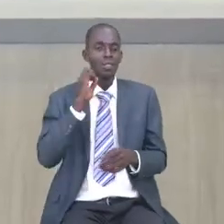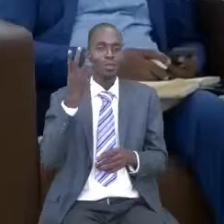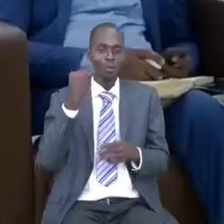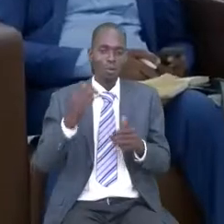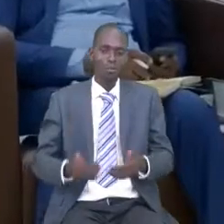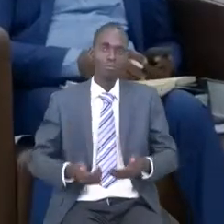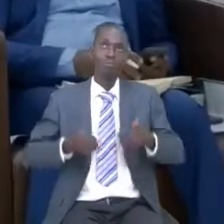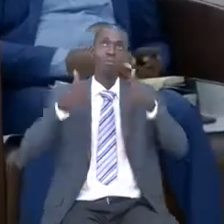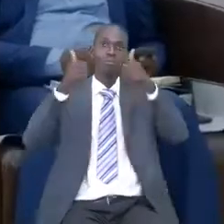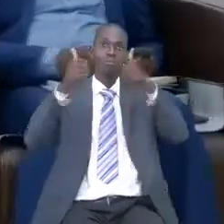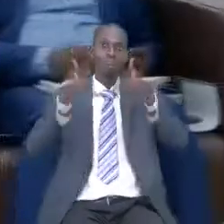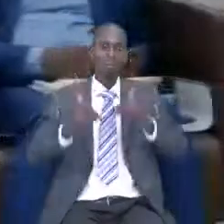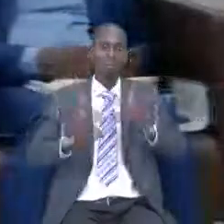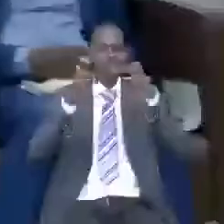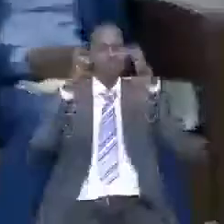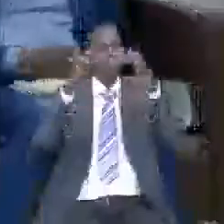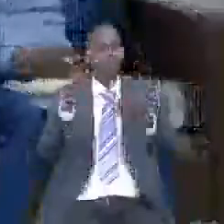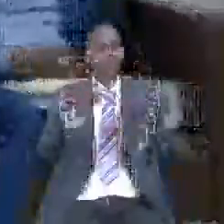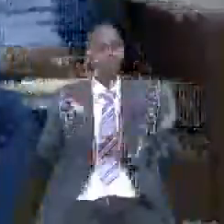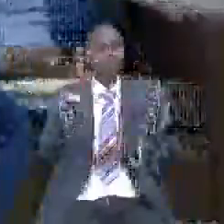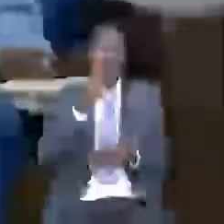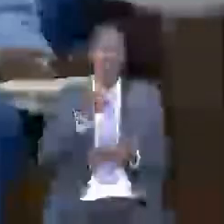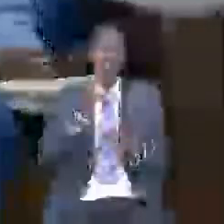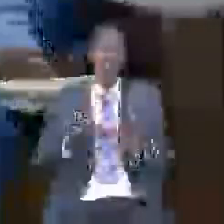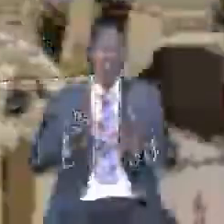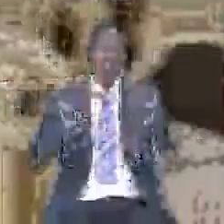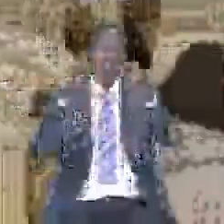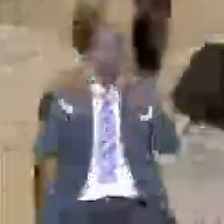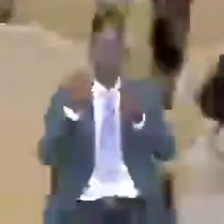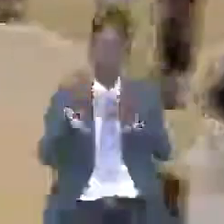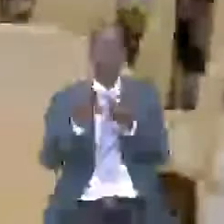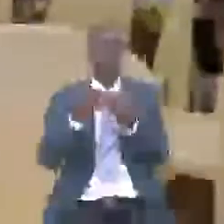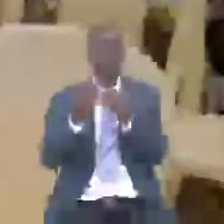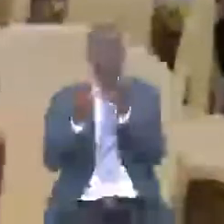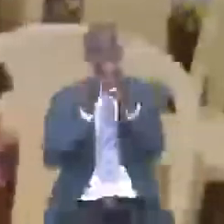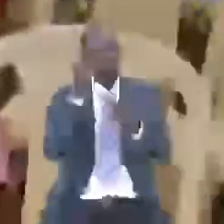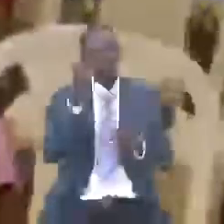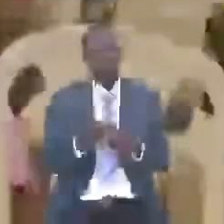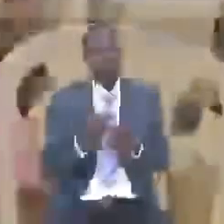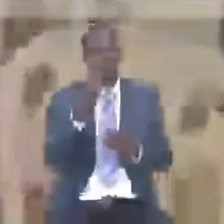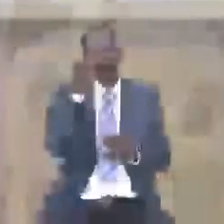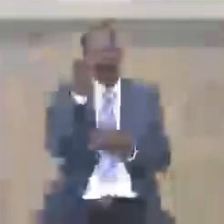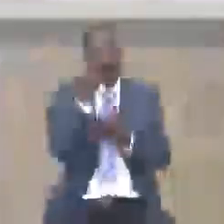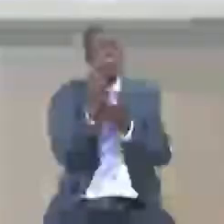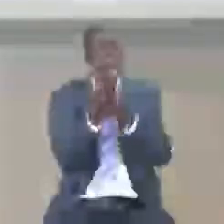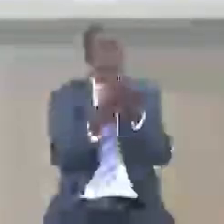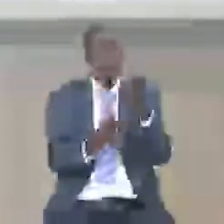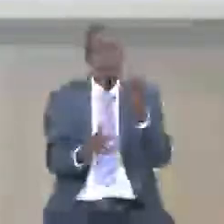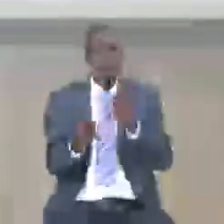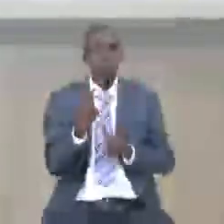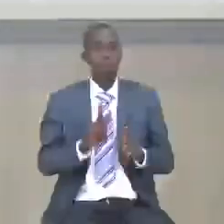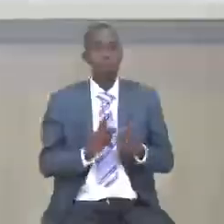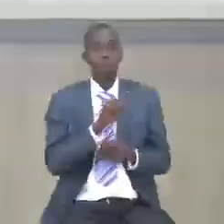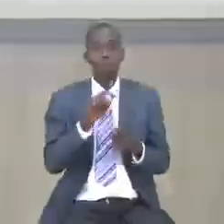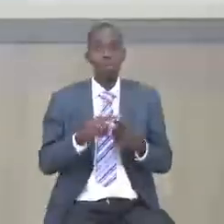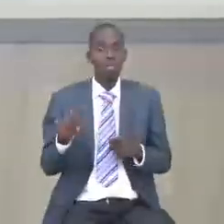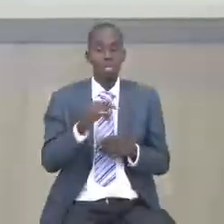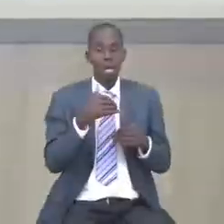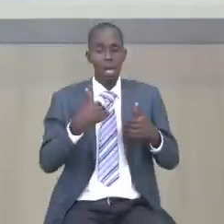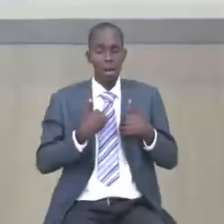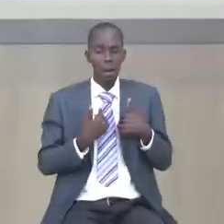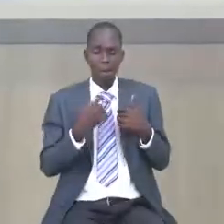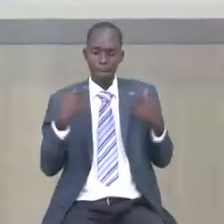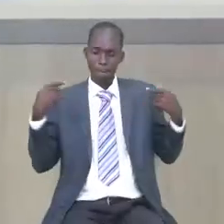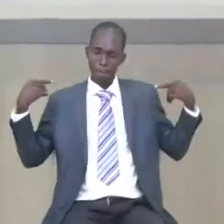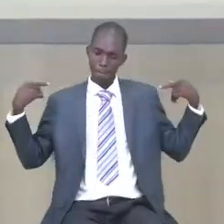you. I said, I'm talking about you. You know, some people, when they bleed on the inside,